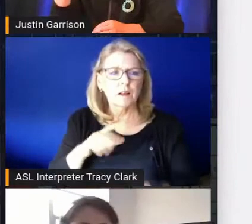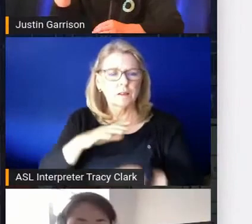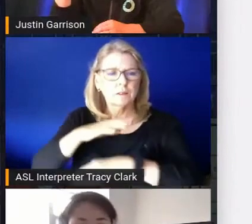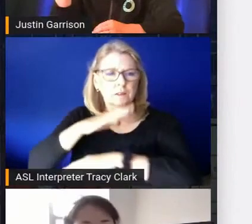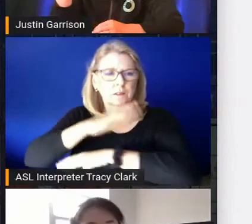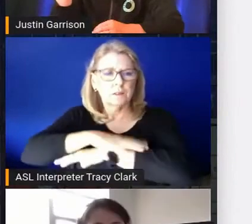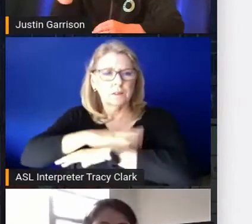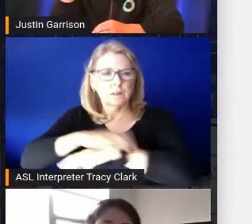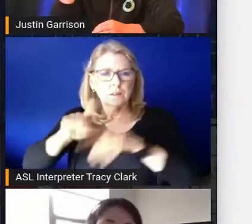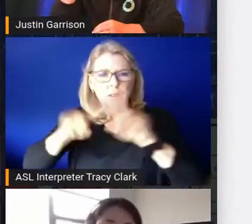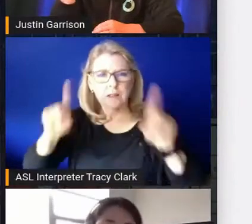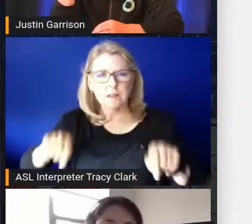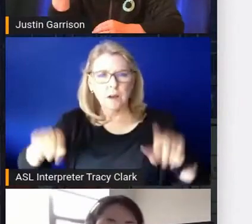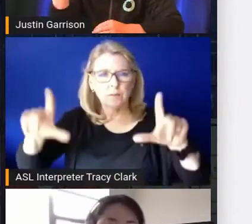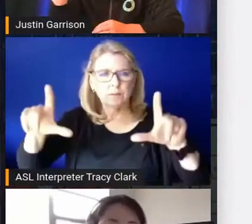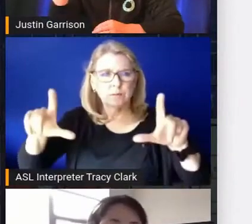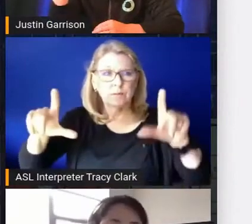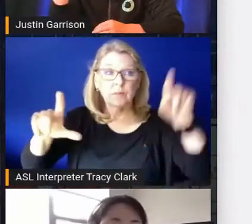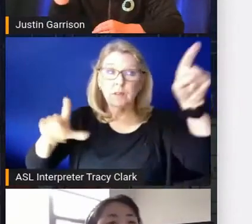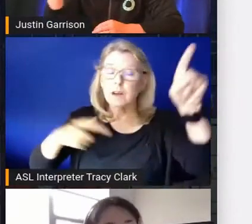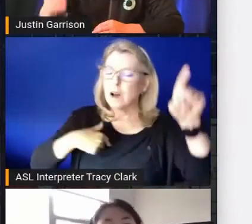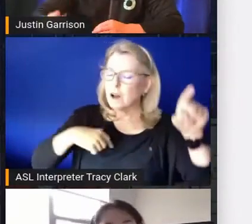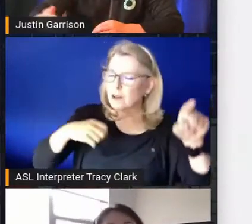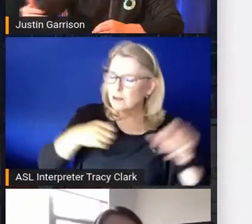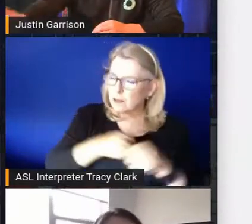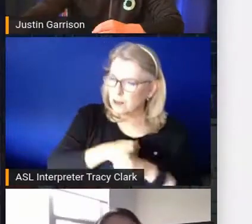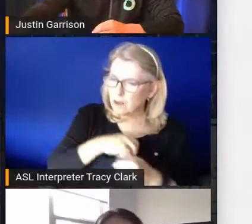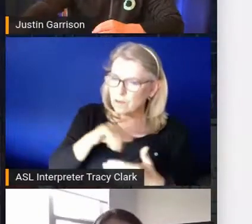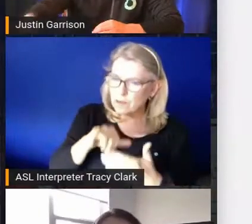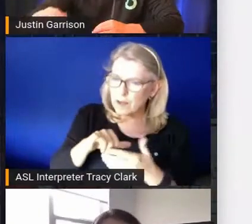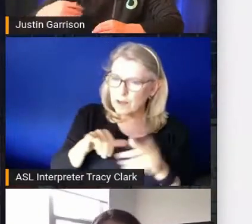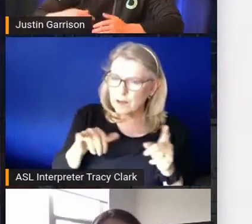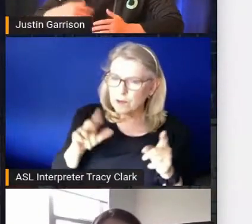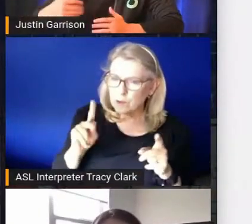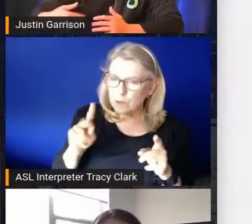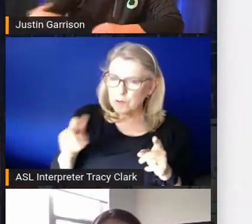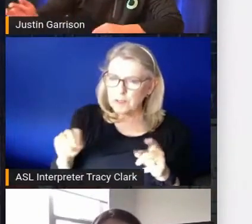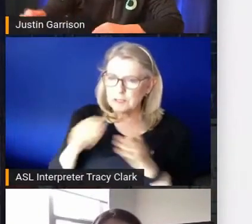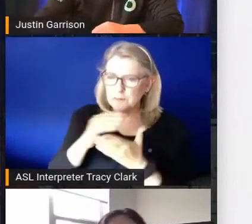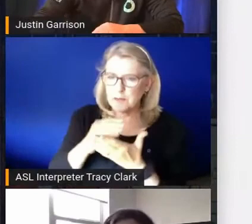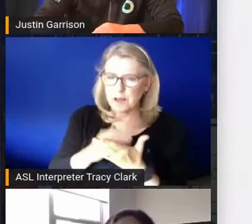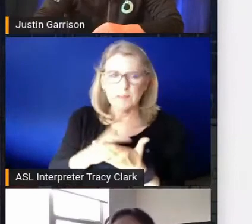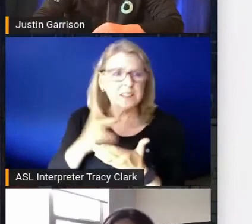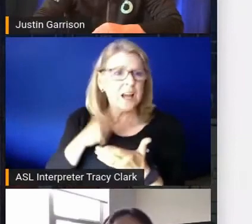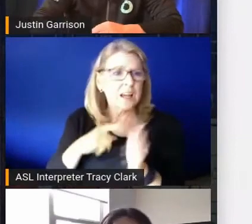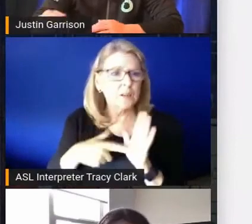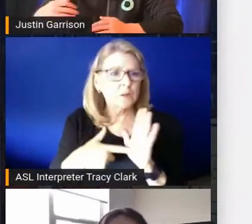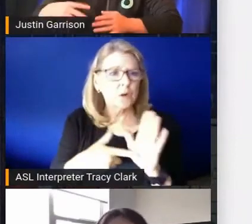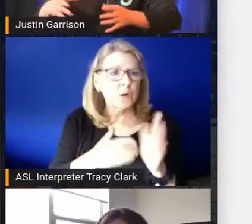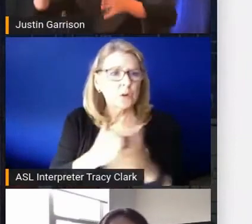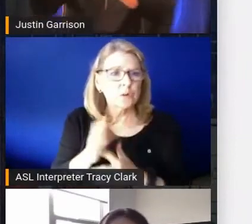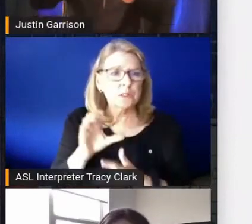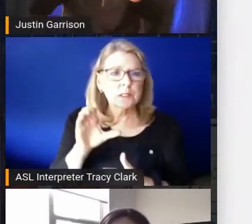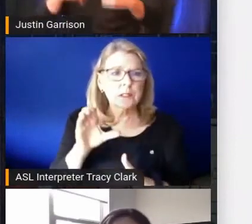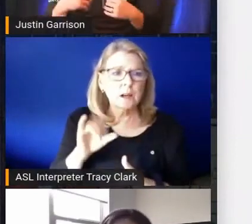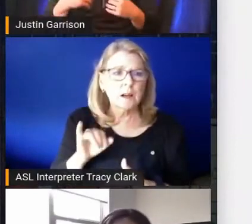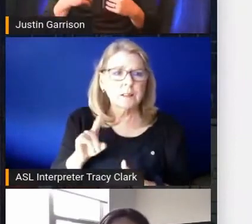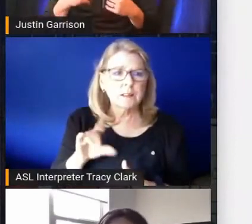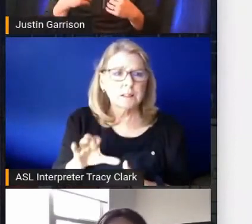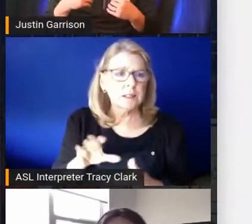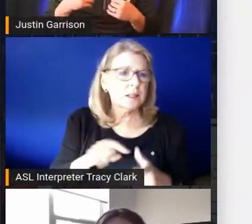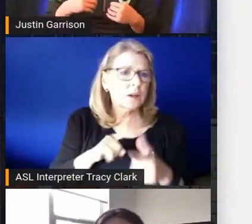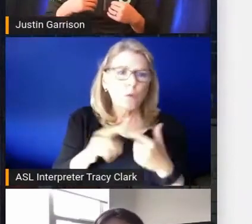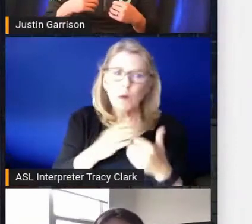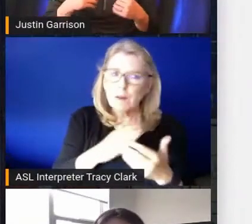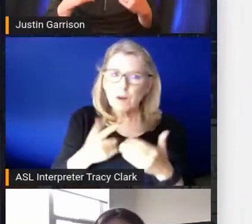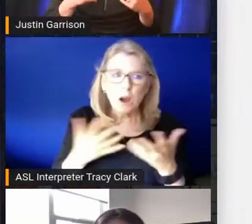just a Kubernetes manifest. I can deploy that through CI/CD. I can kube control apply it however I want. It's just I get an